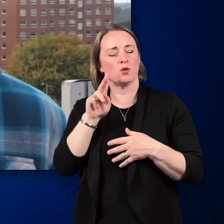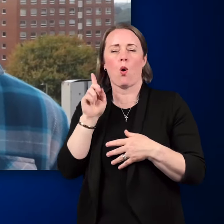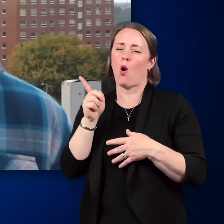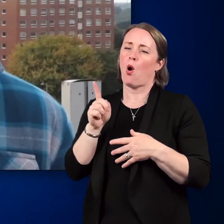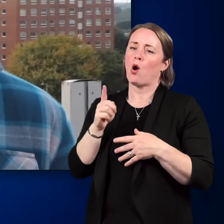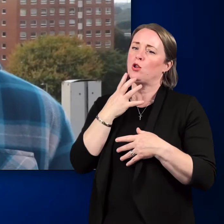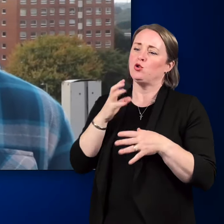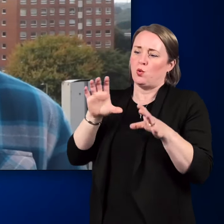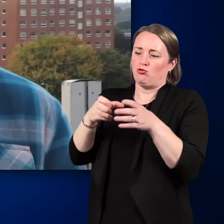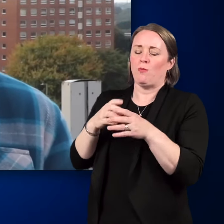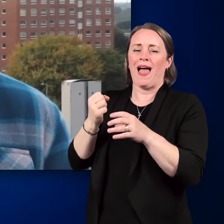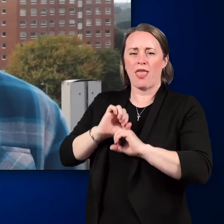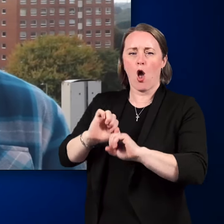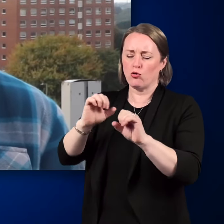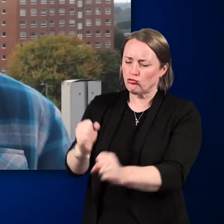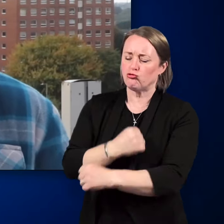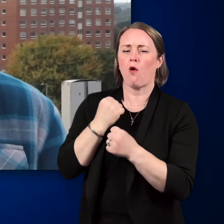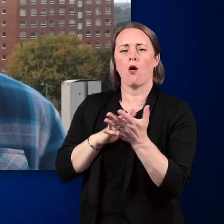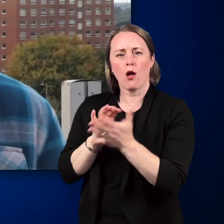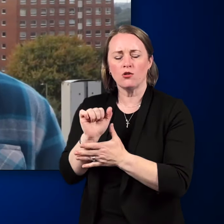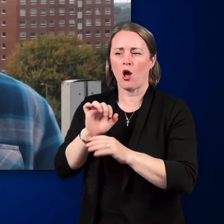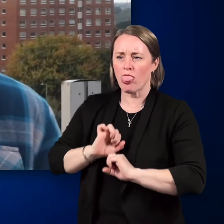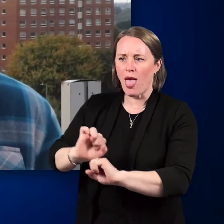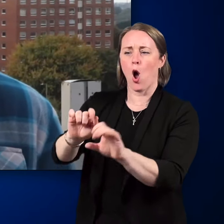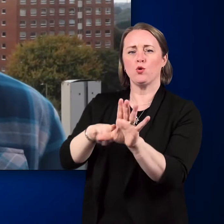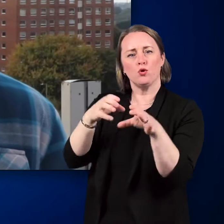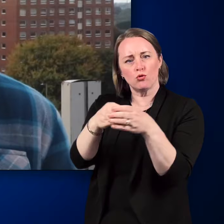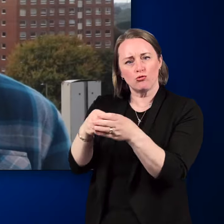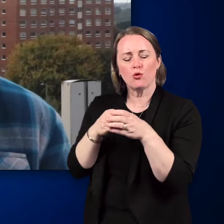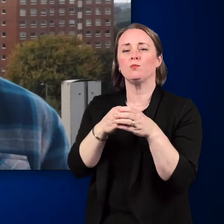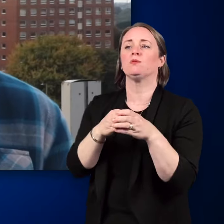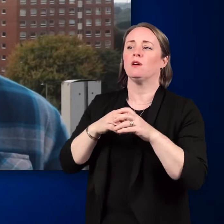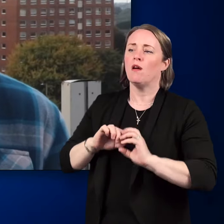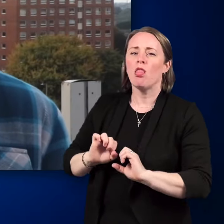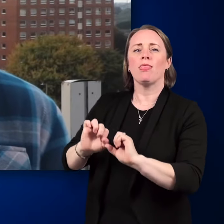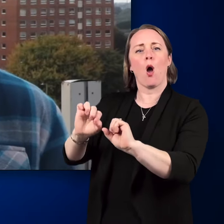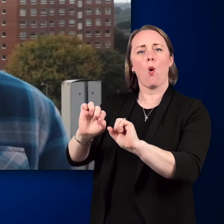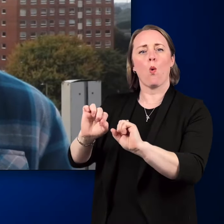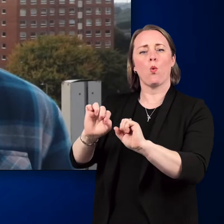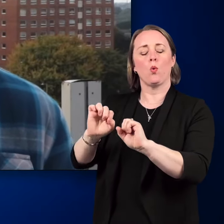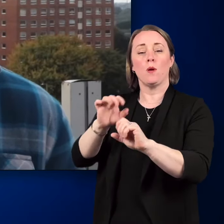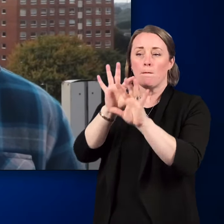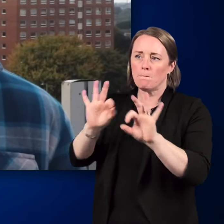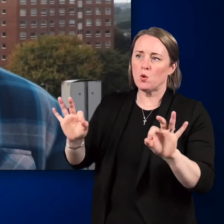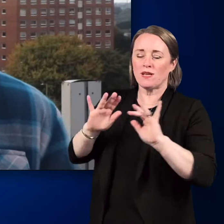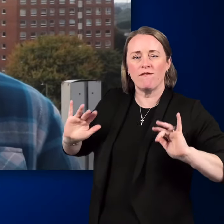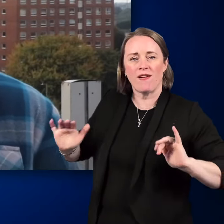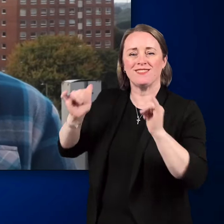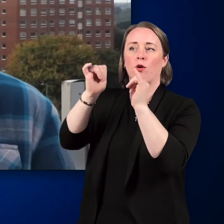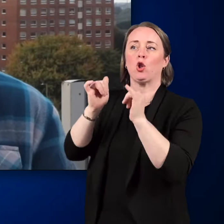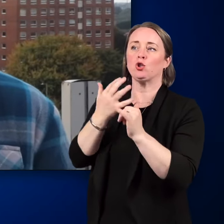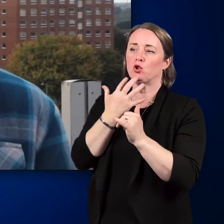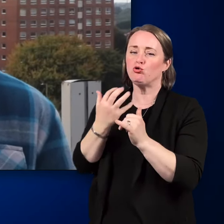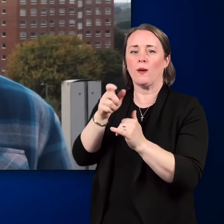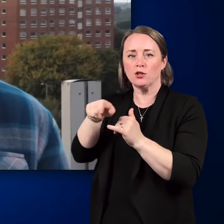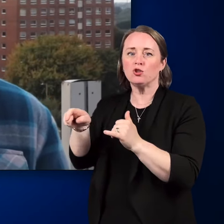there. The Jews ran their own youth organizations. They held their own music festivals. And of course,